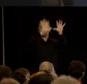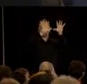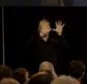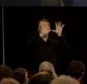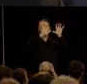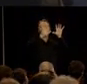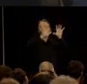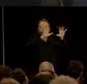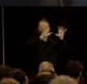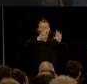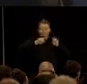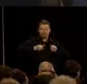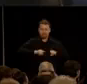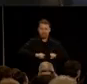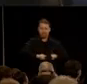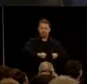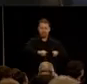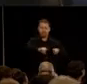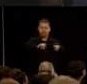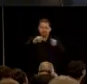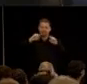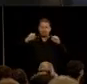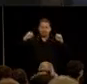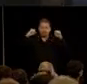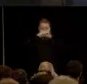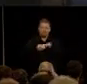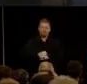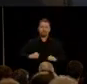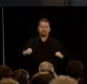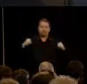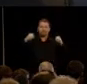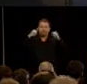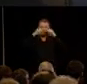stars through the